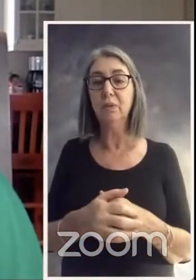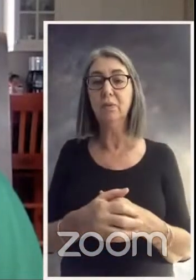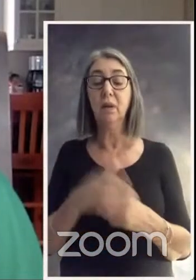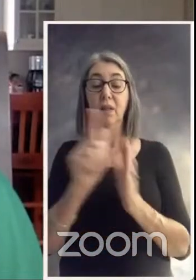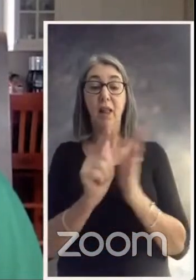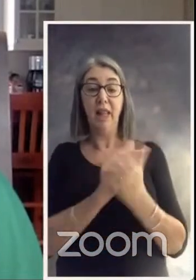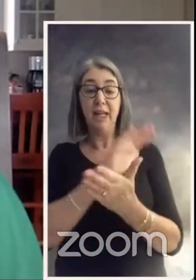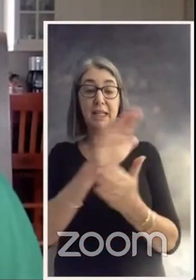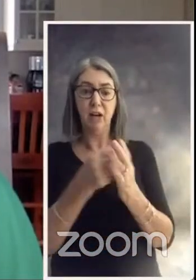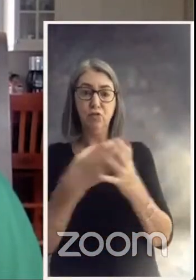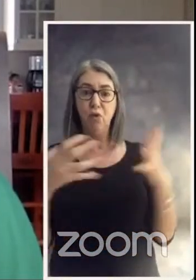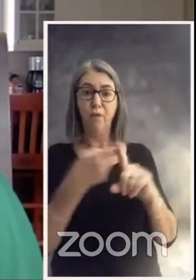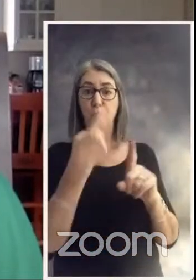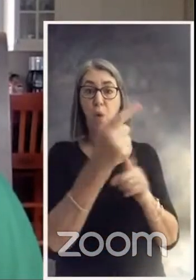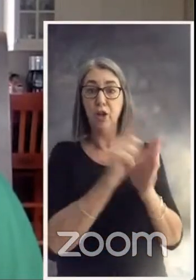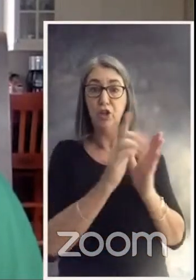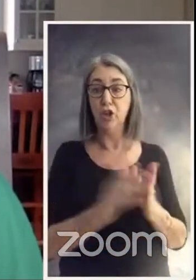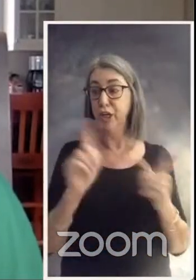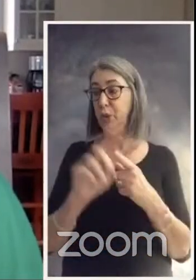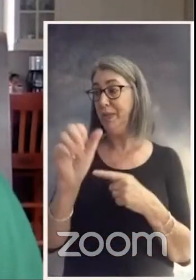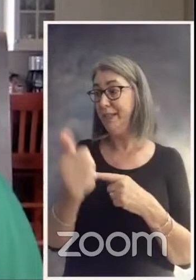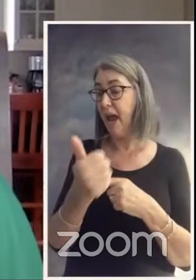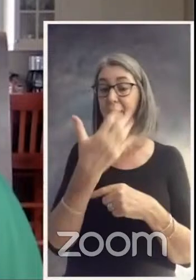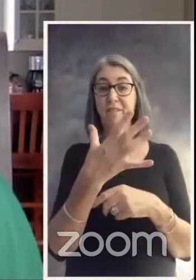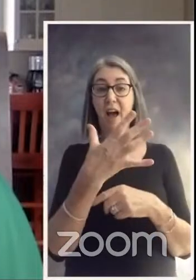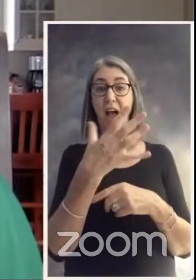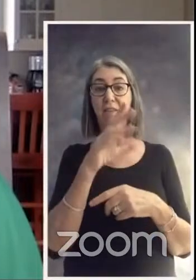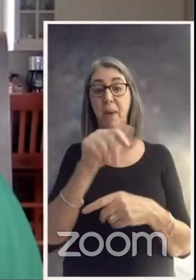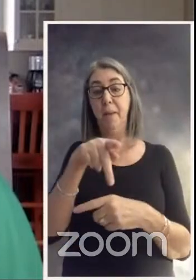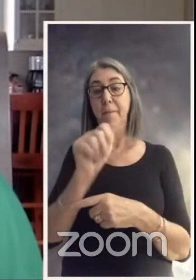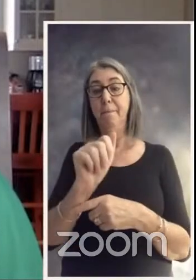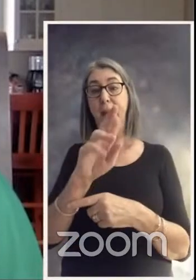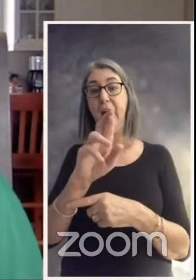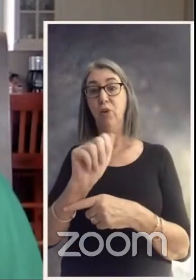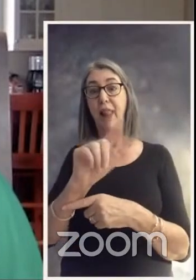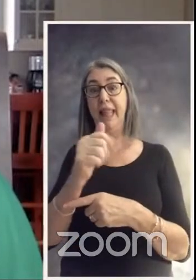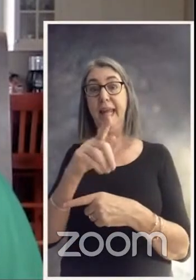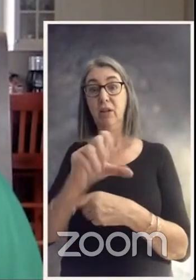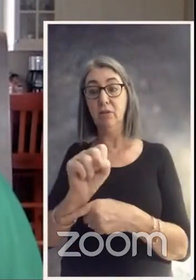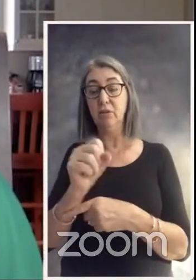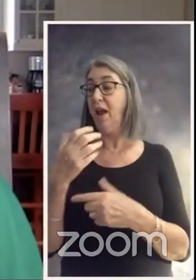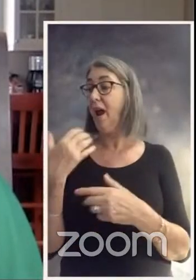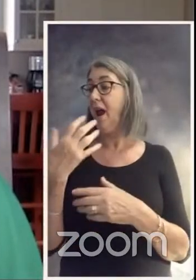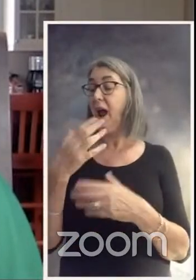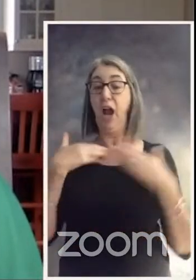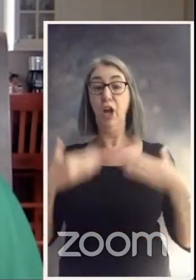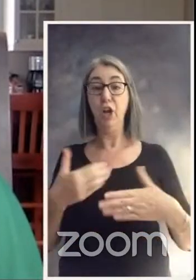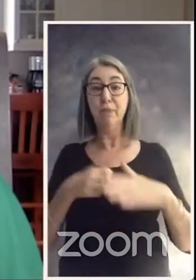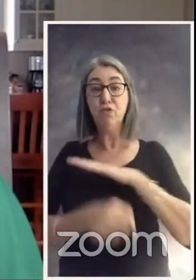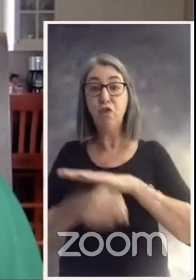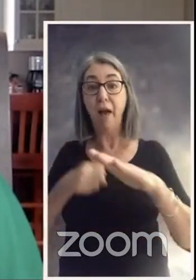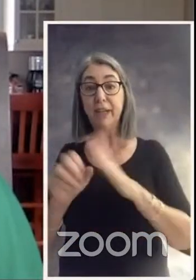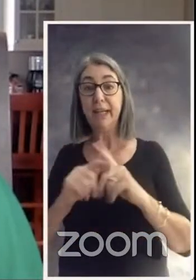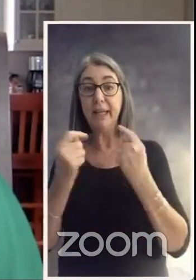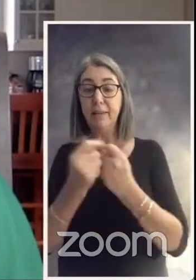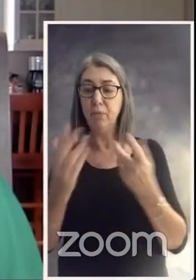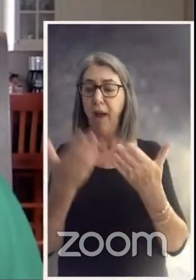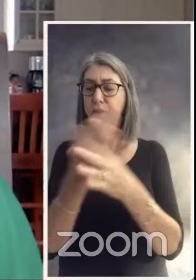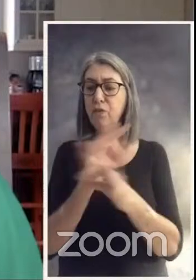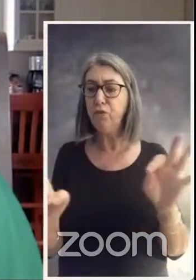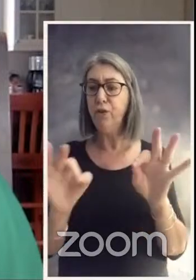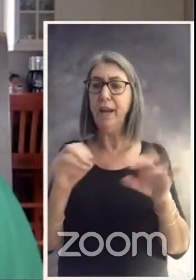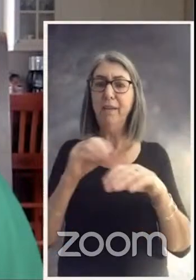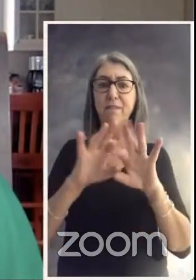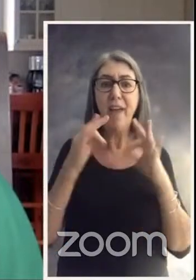The Legal Center has grown from 1 attorney to 10 with 5 paralegals, and a human trafficking team provides free family and